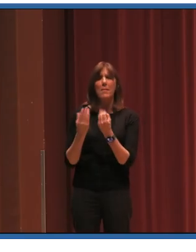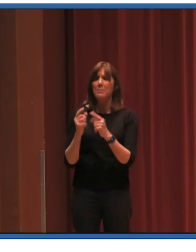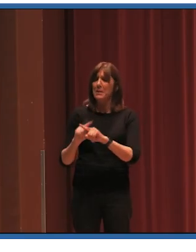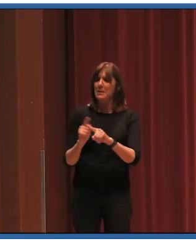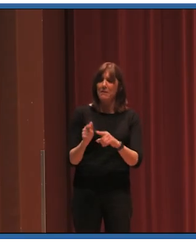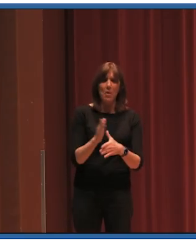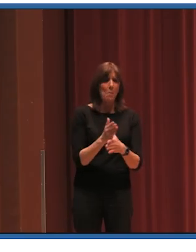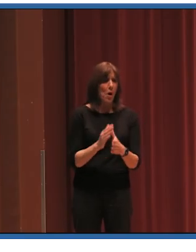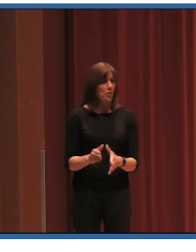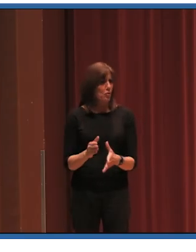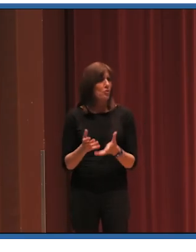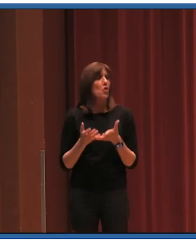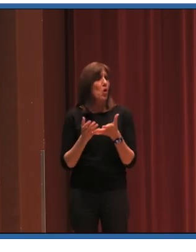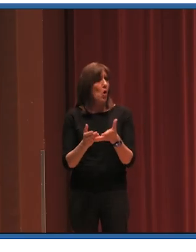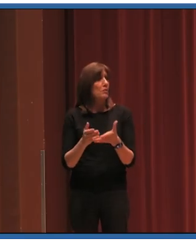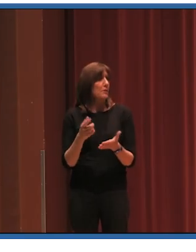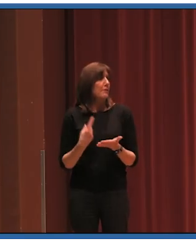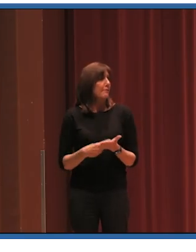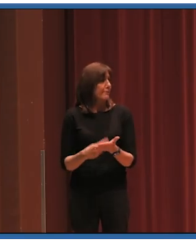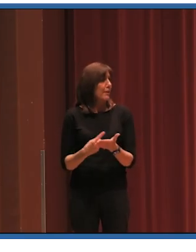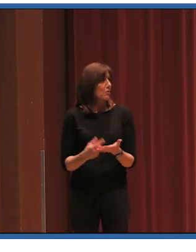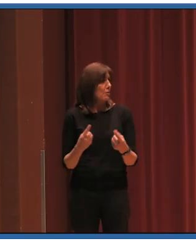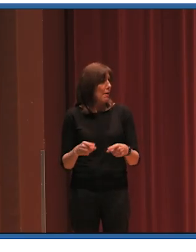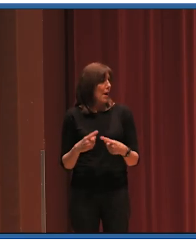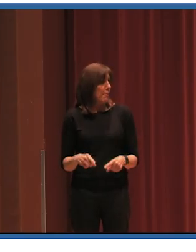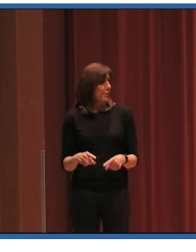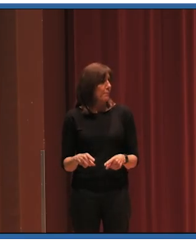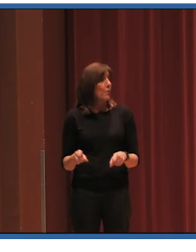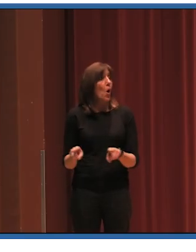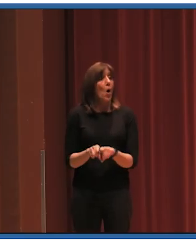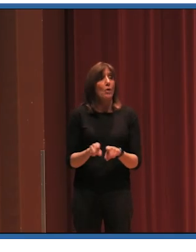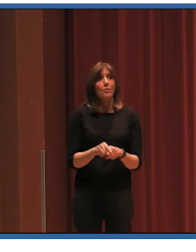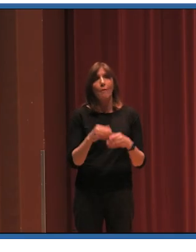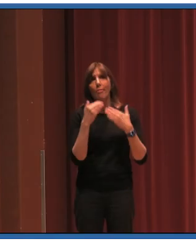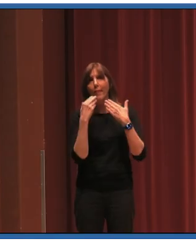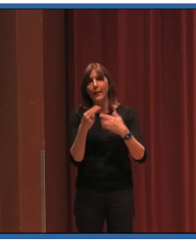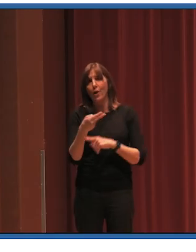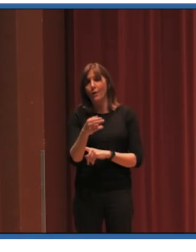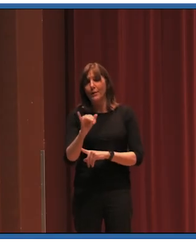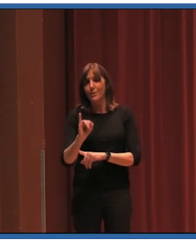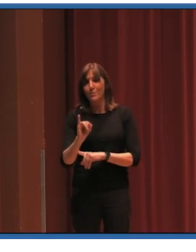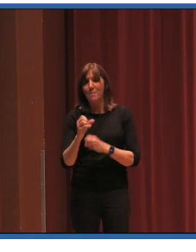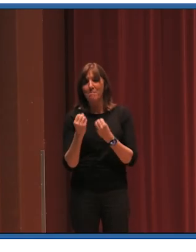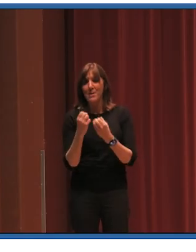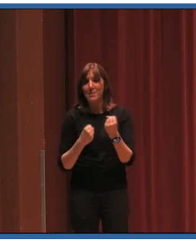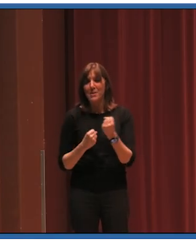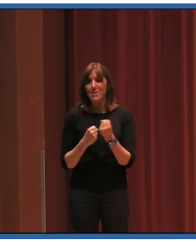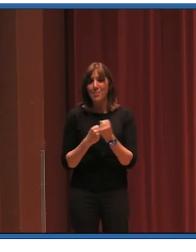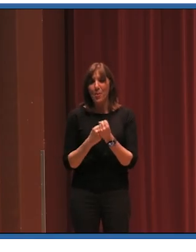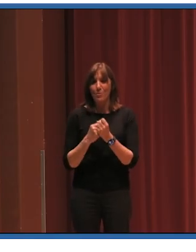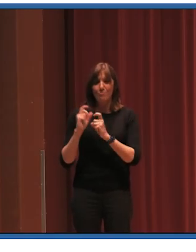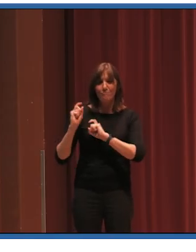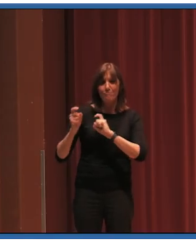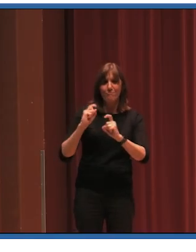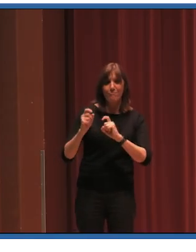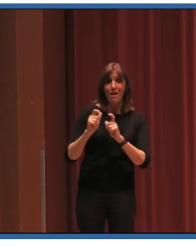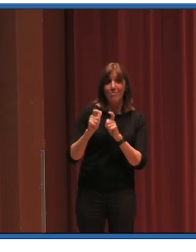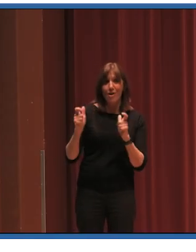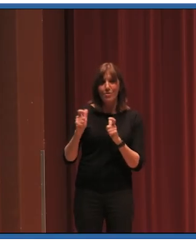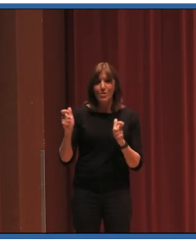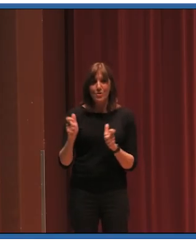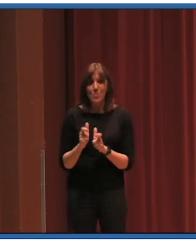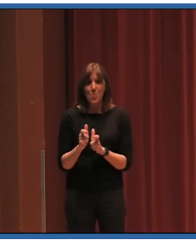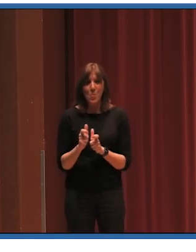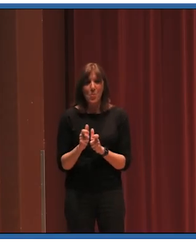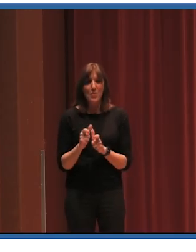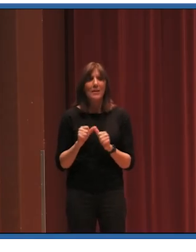making these conversations possible. And a word of thanks to the Harkin Institute's many supporters whose gifts, large and small, continue to